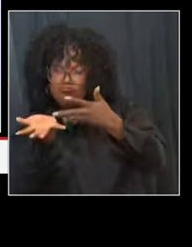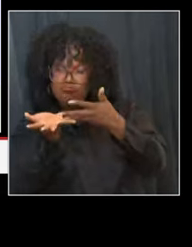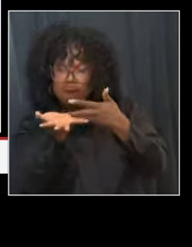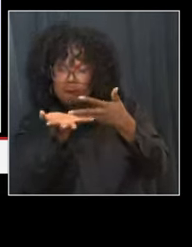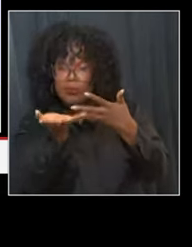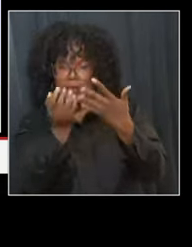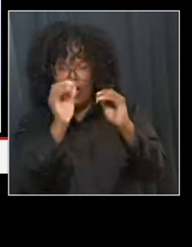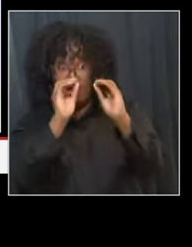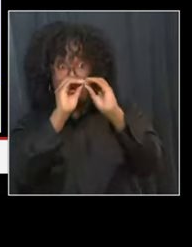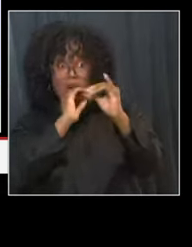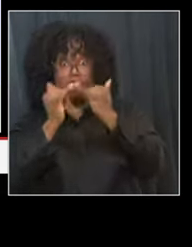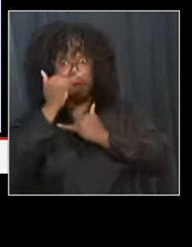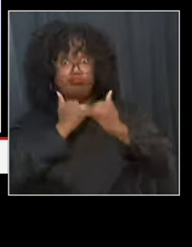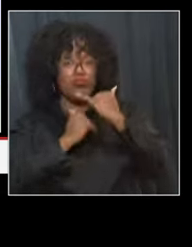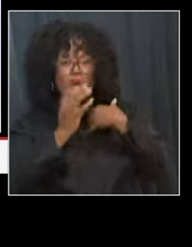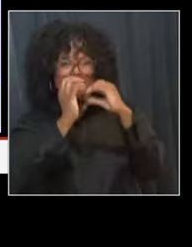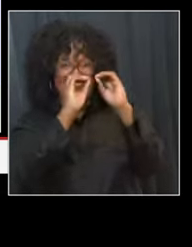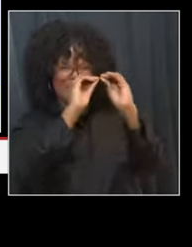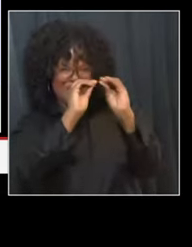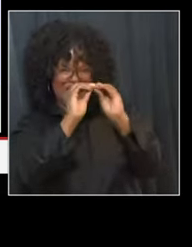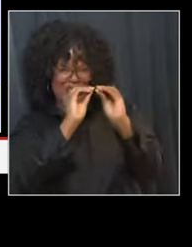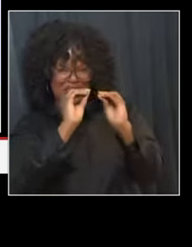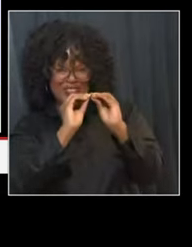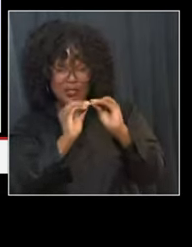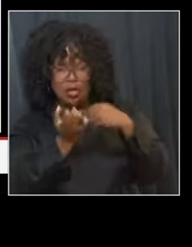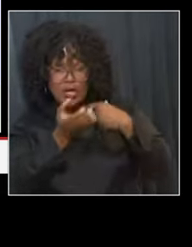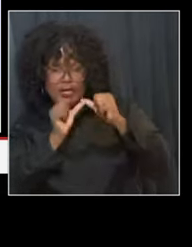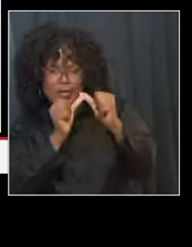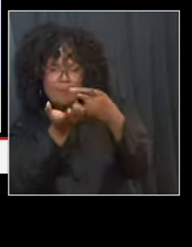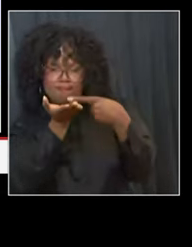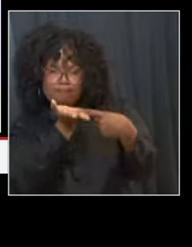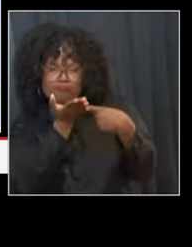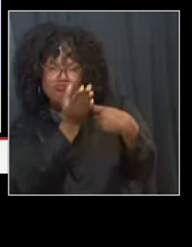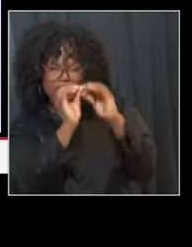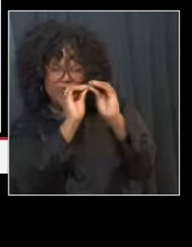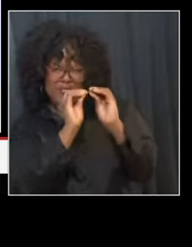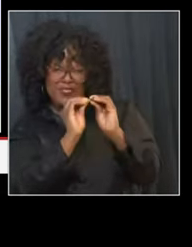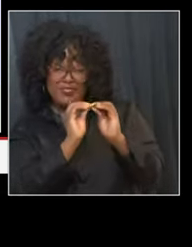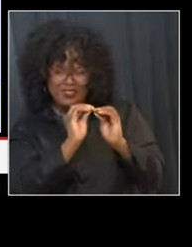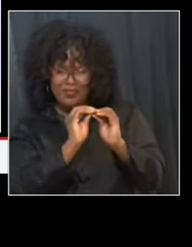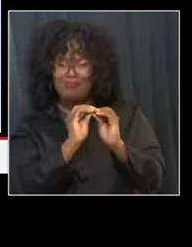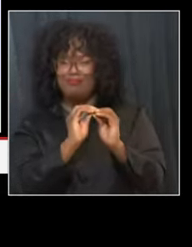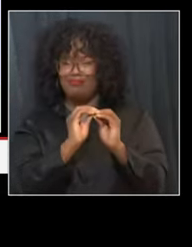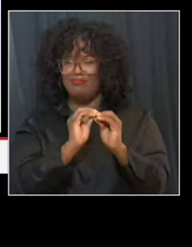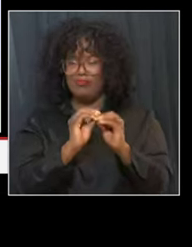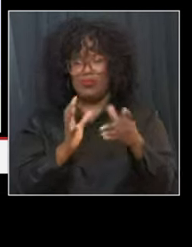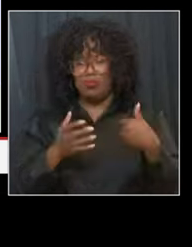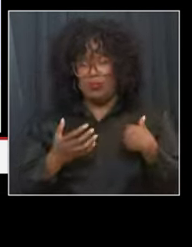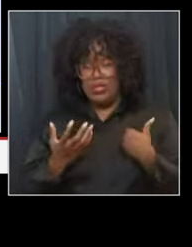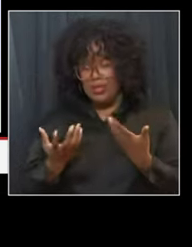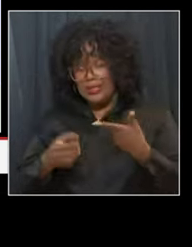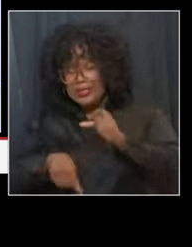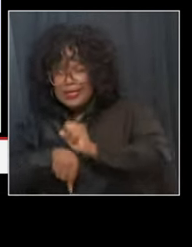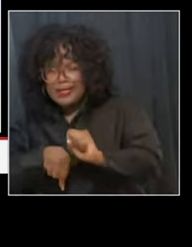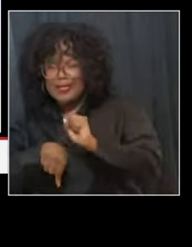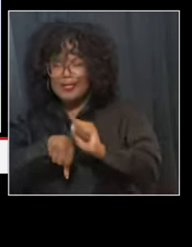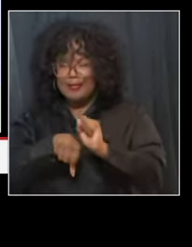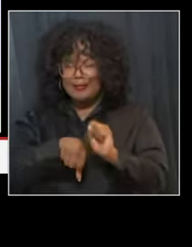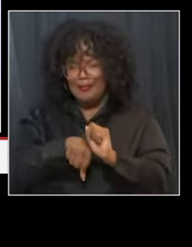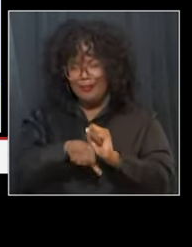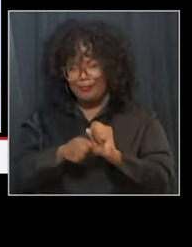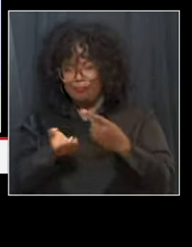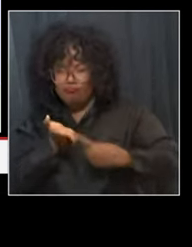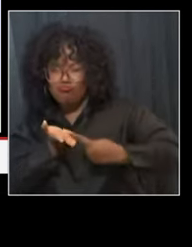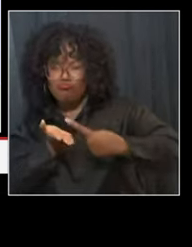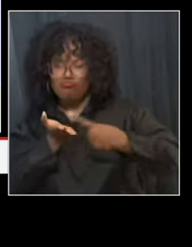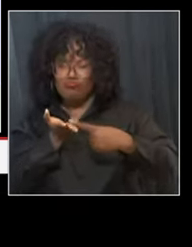to that, because, you know, we've already spent a lot of time talking about the weeks and time that we have